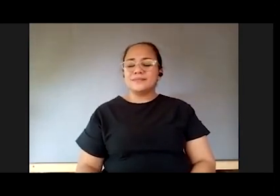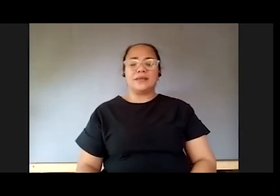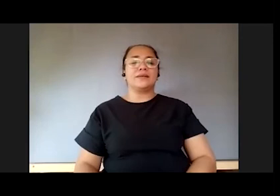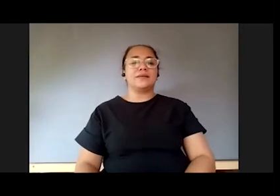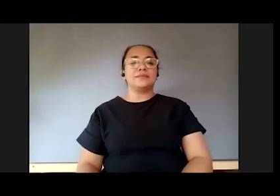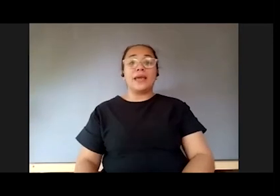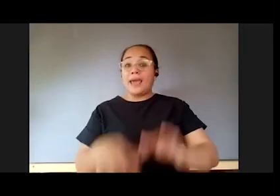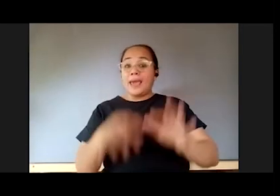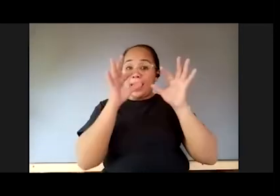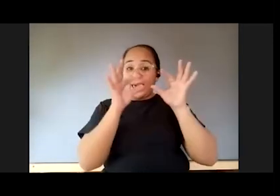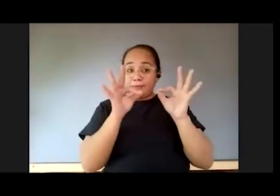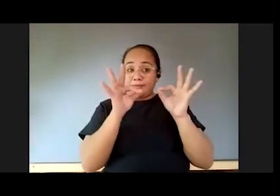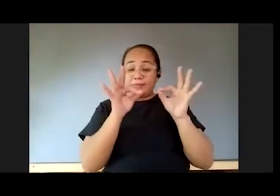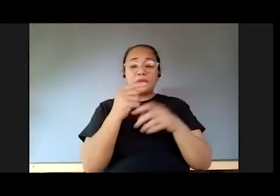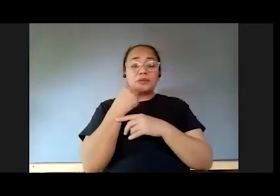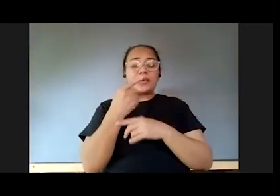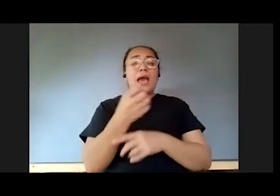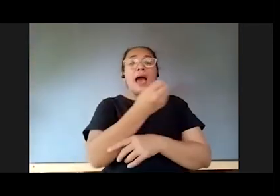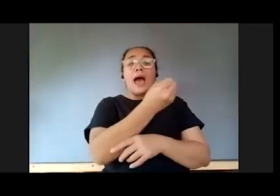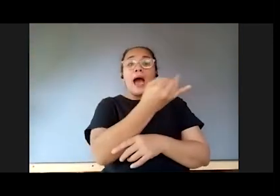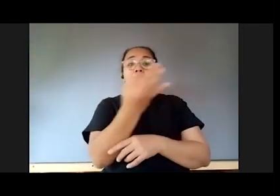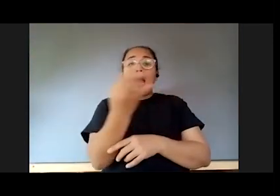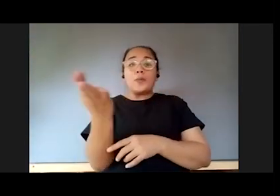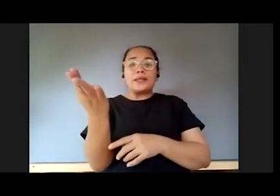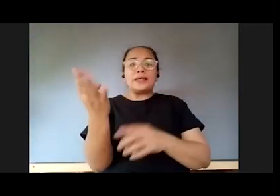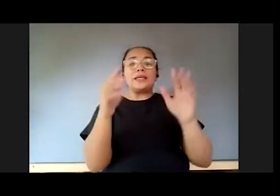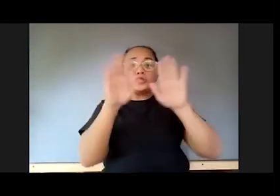how many children do you have?